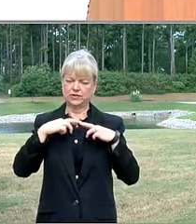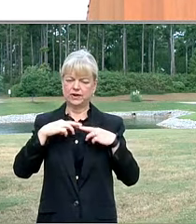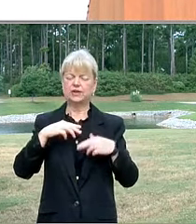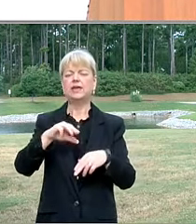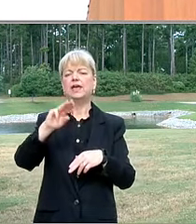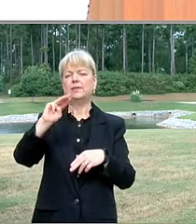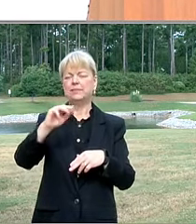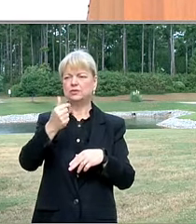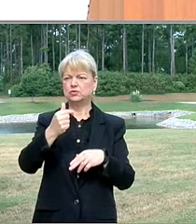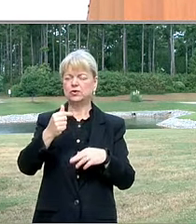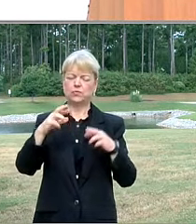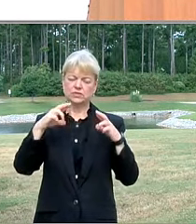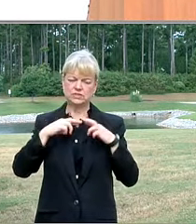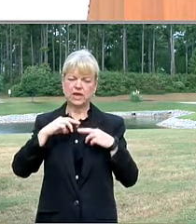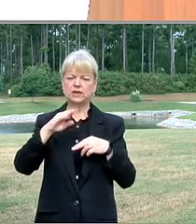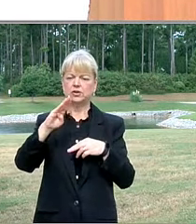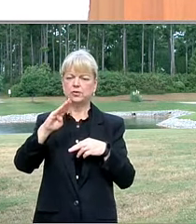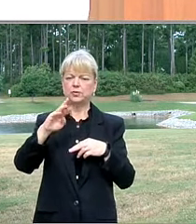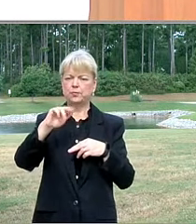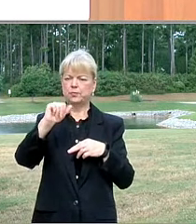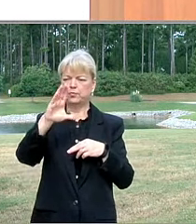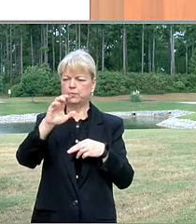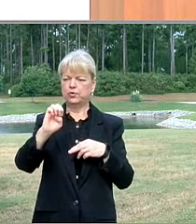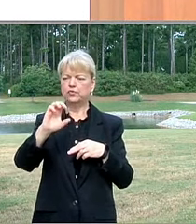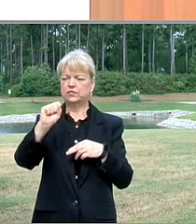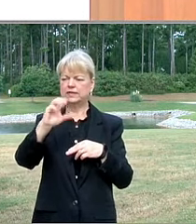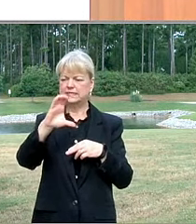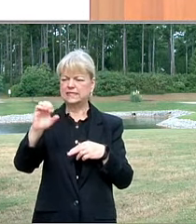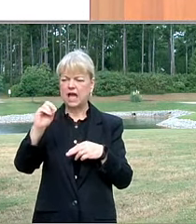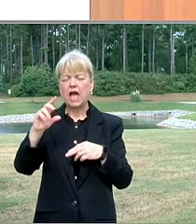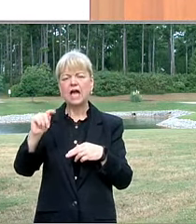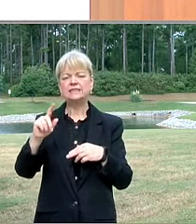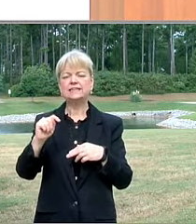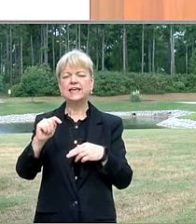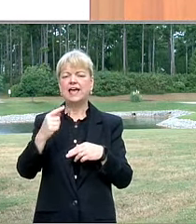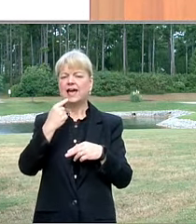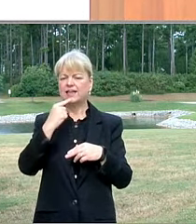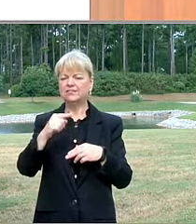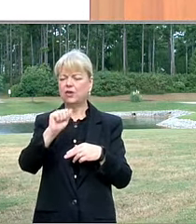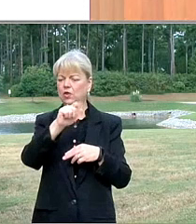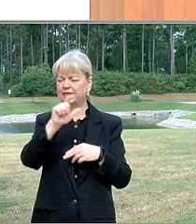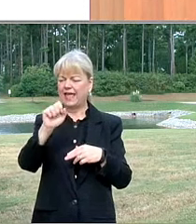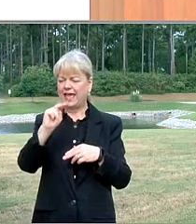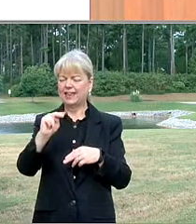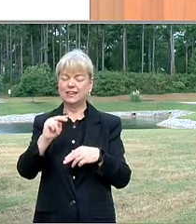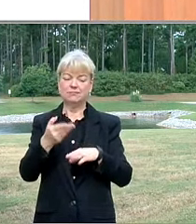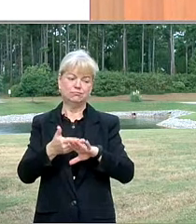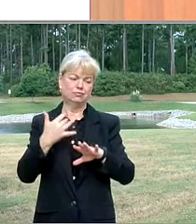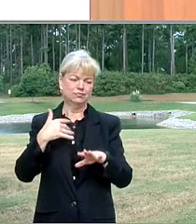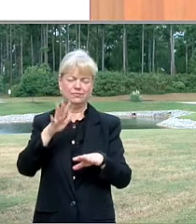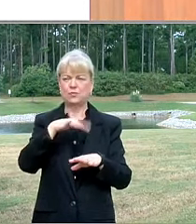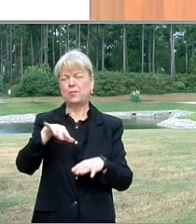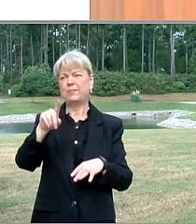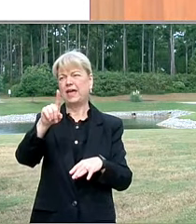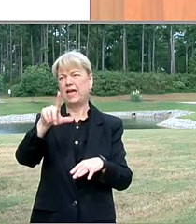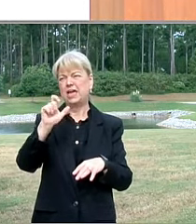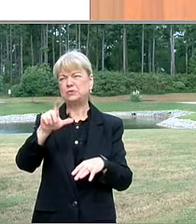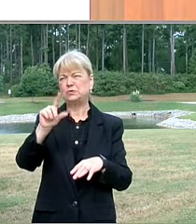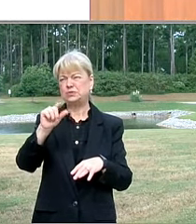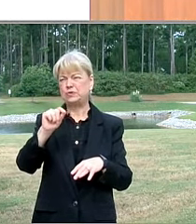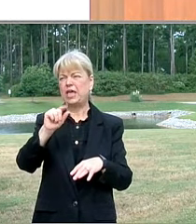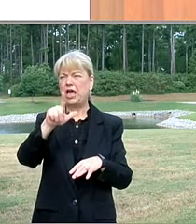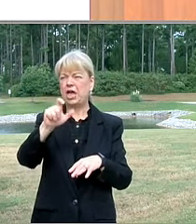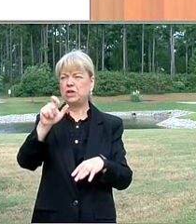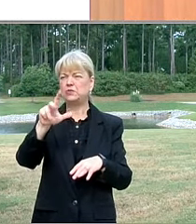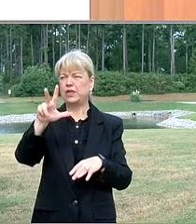Retired Bruce Scott. I told Alan earlier that there's probably about 120 to